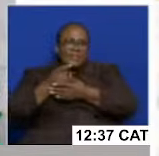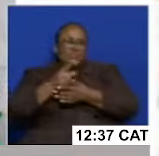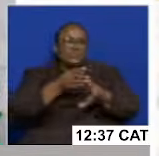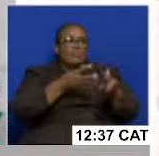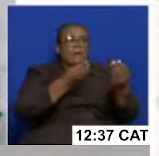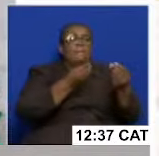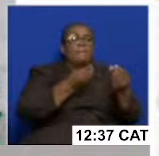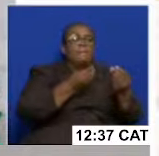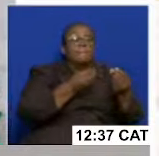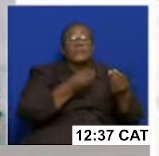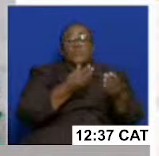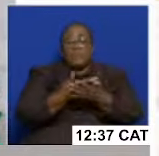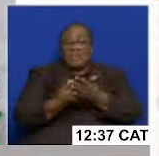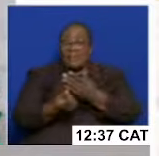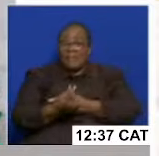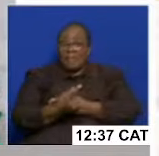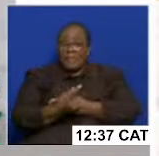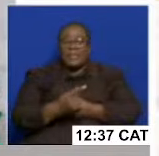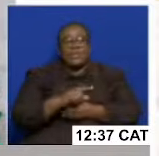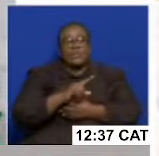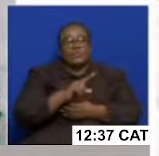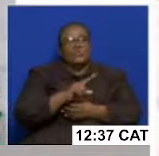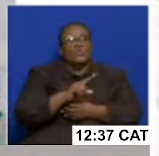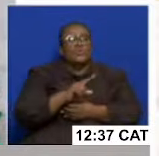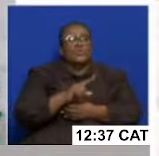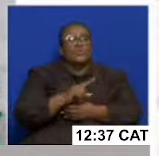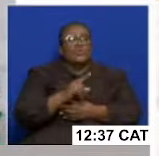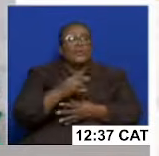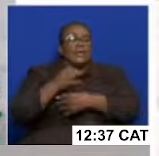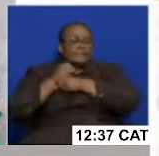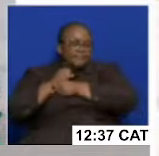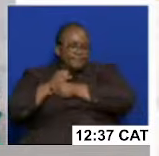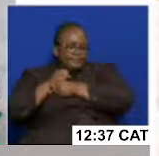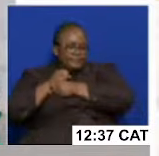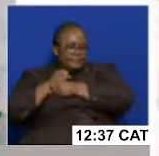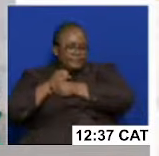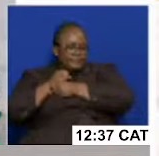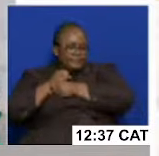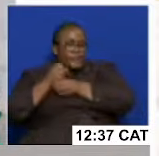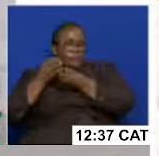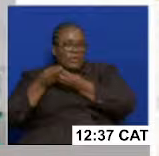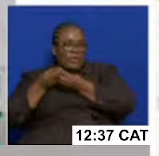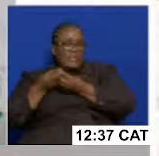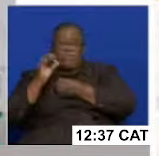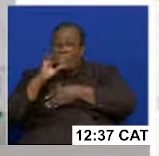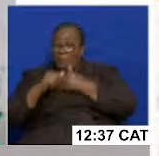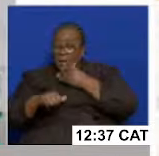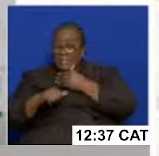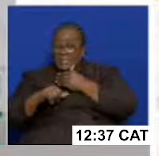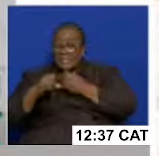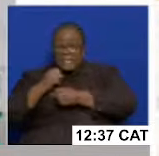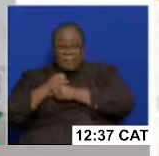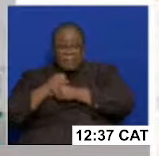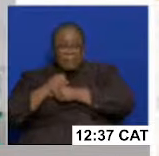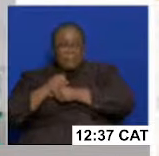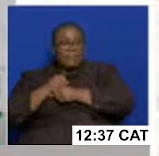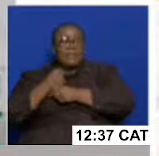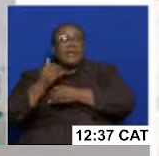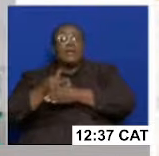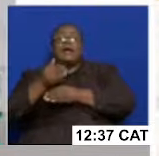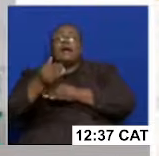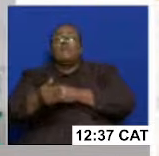where you justifiably hold on to seized goods for almost 3 months and then after the fact attempt to log